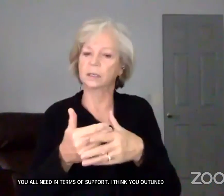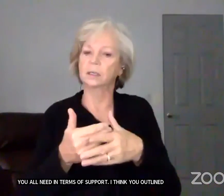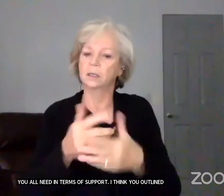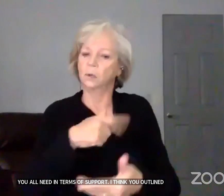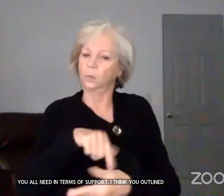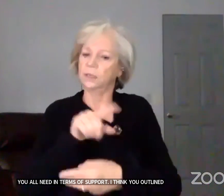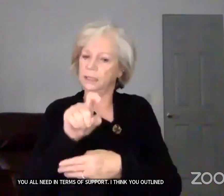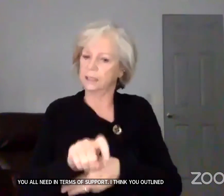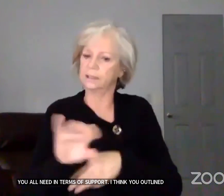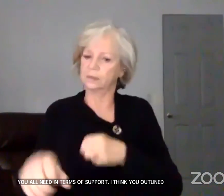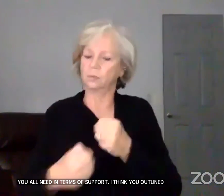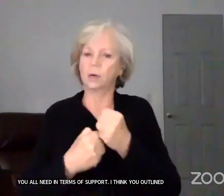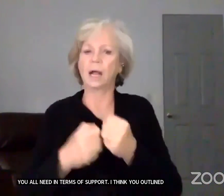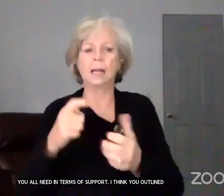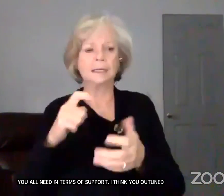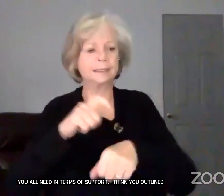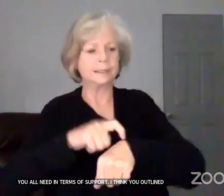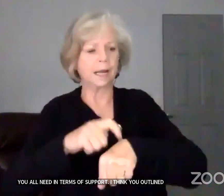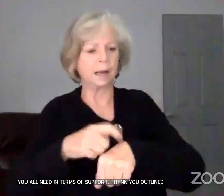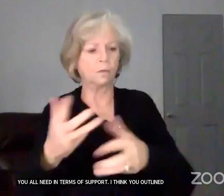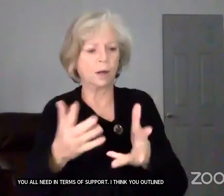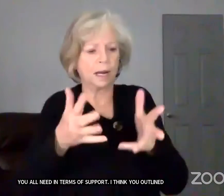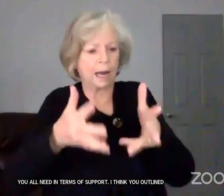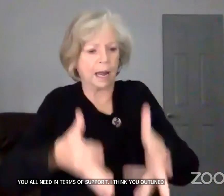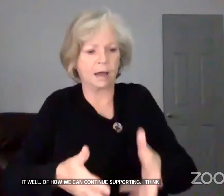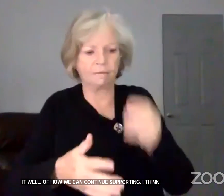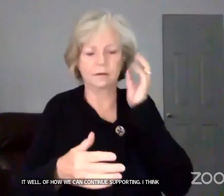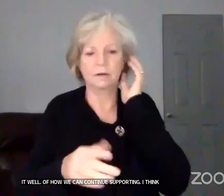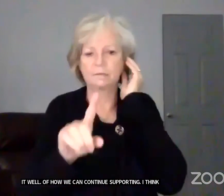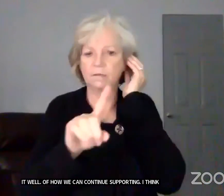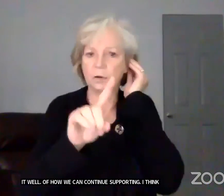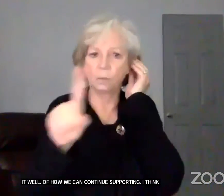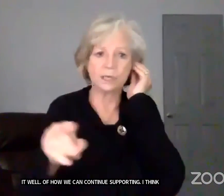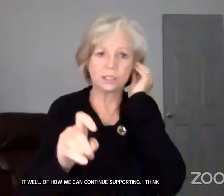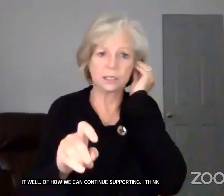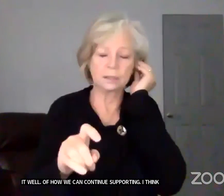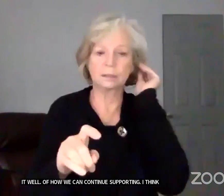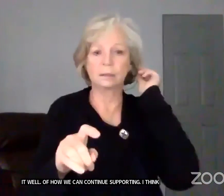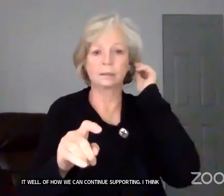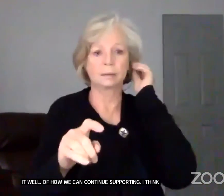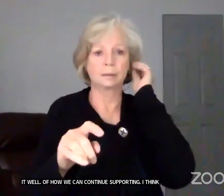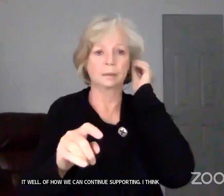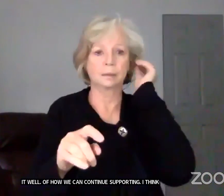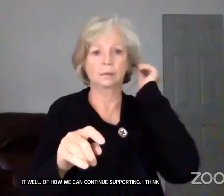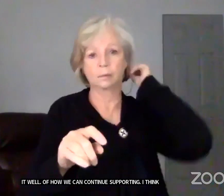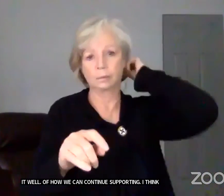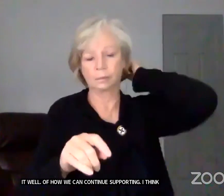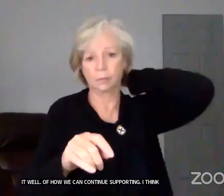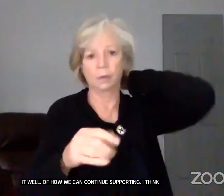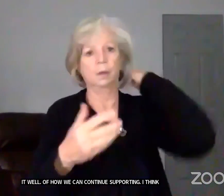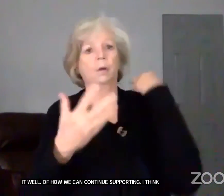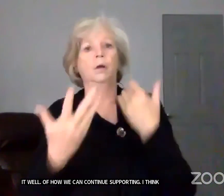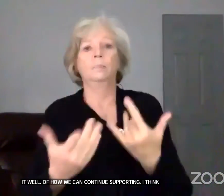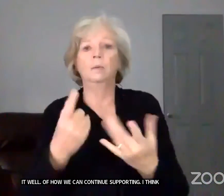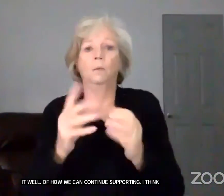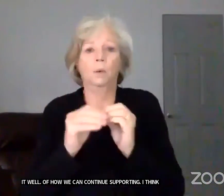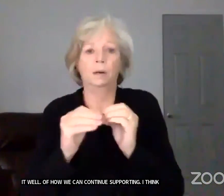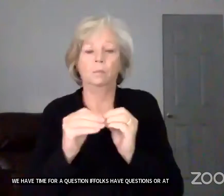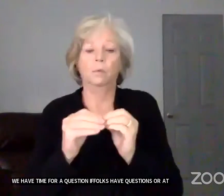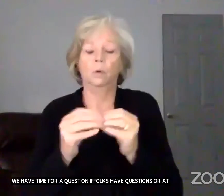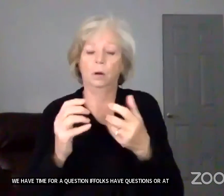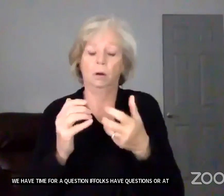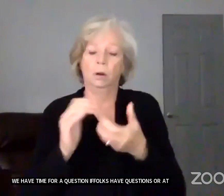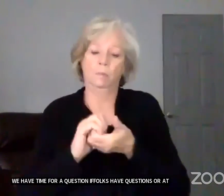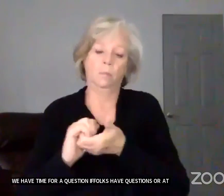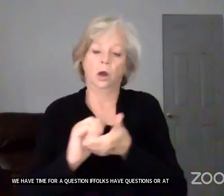I think we have time for at least a question if folks have questions, or at least maybe one more partner